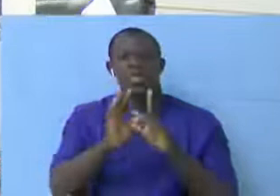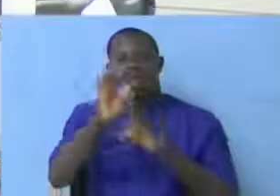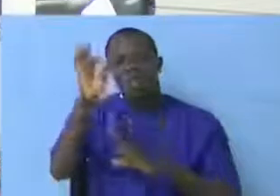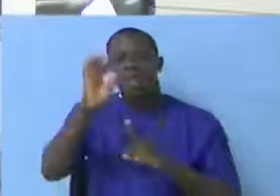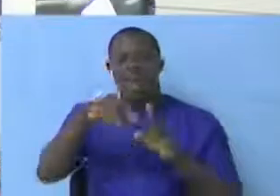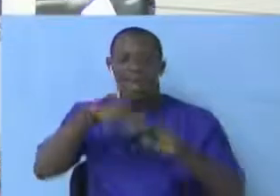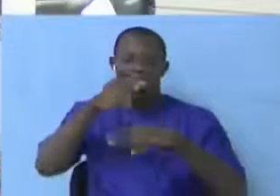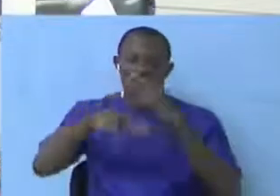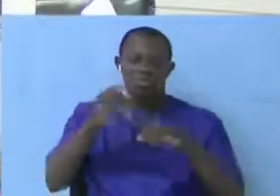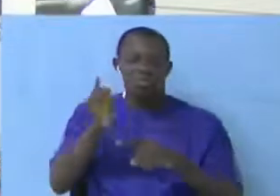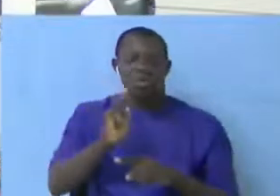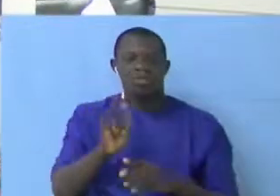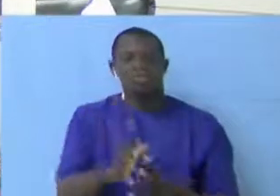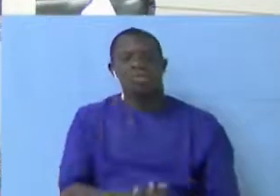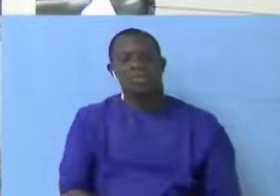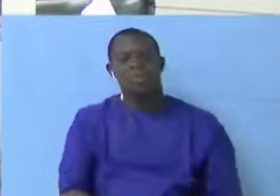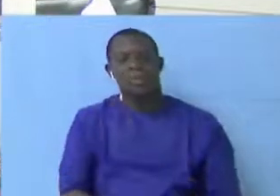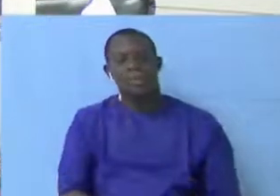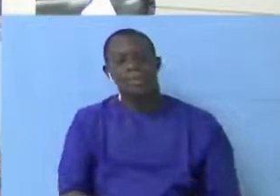particularly regarding